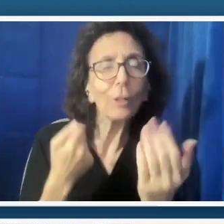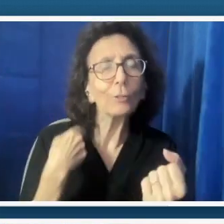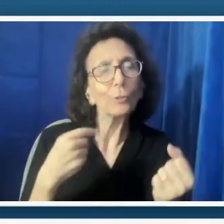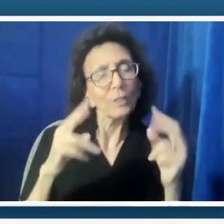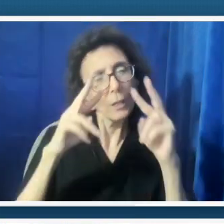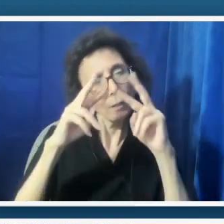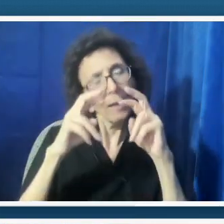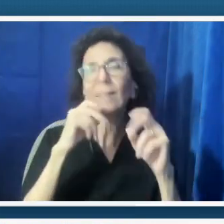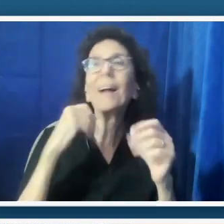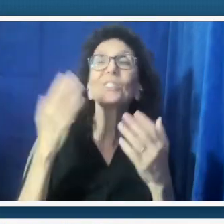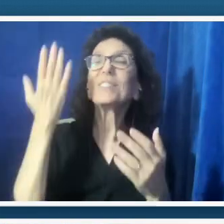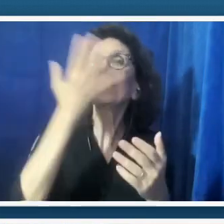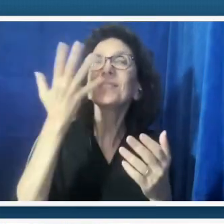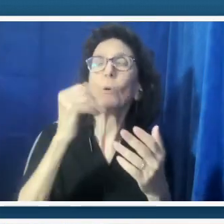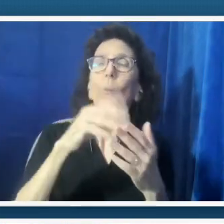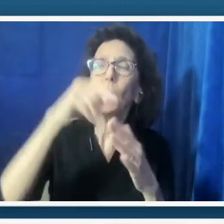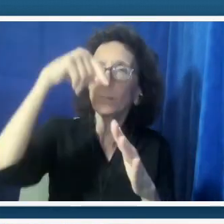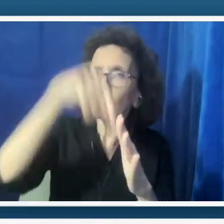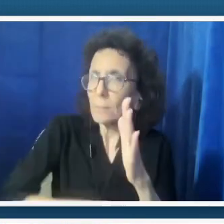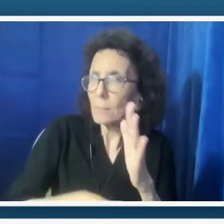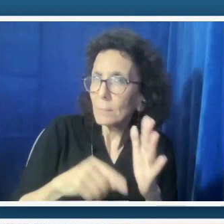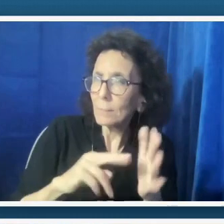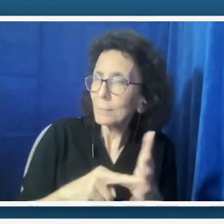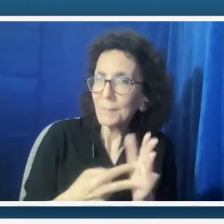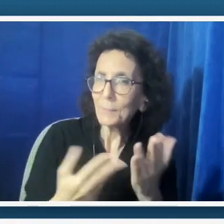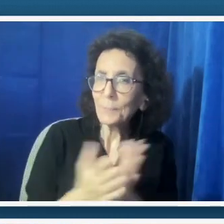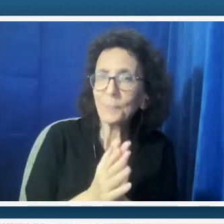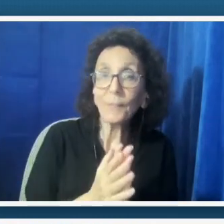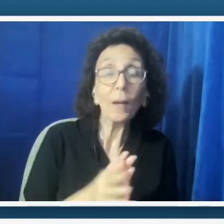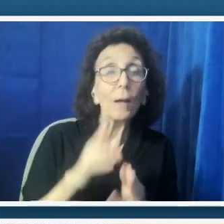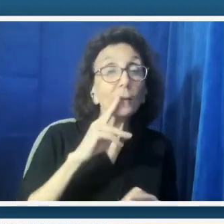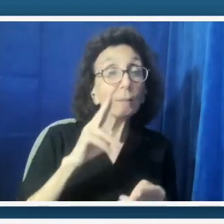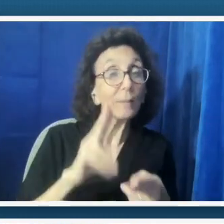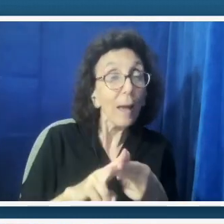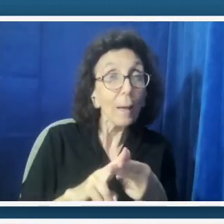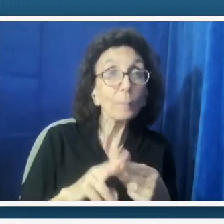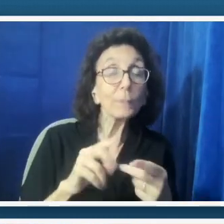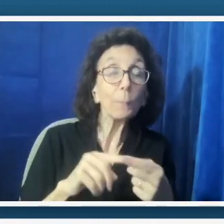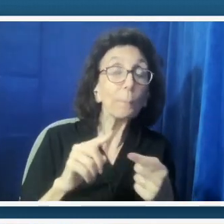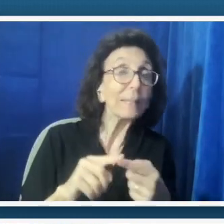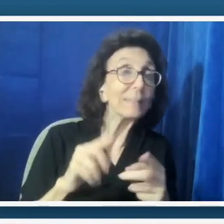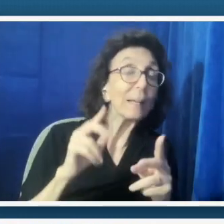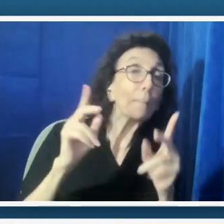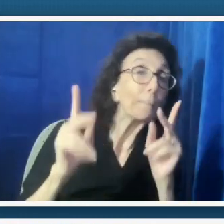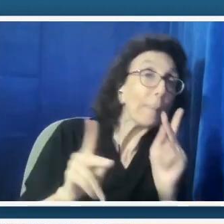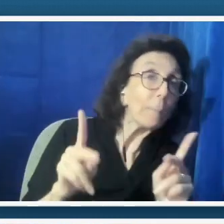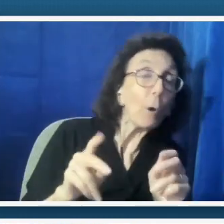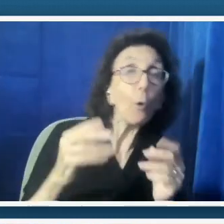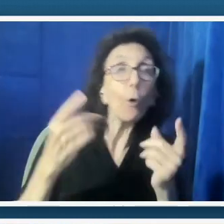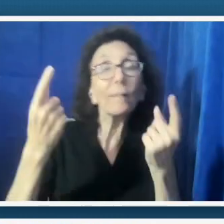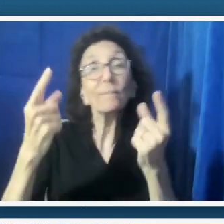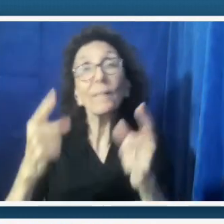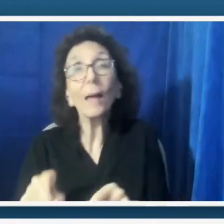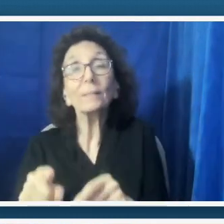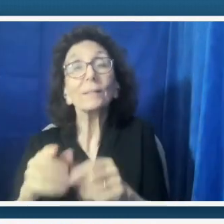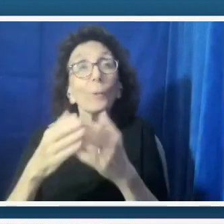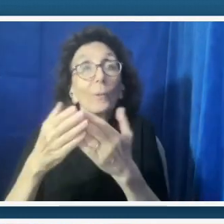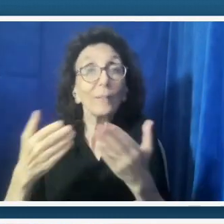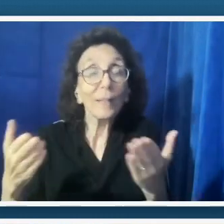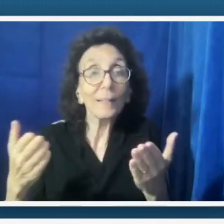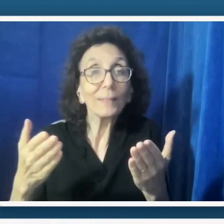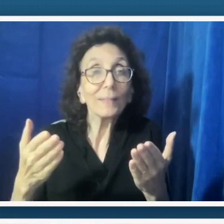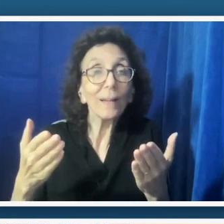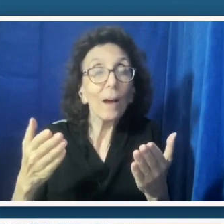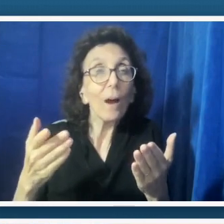or the image. Postage stamps and the events or individuals they portray as important to the United States are a really unique and often